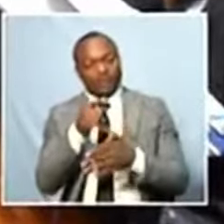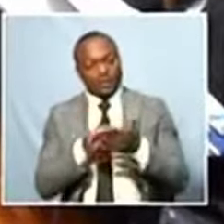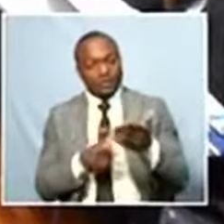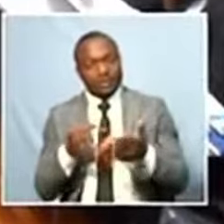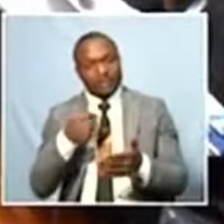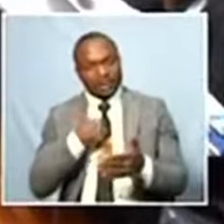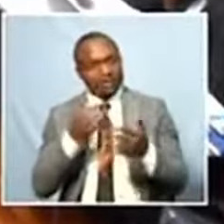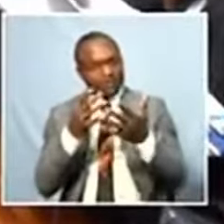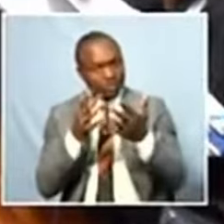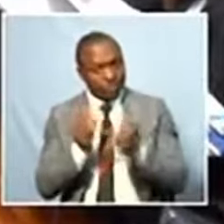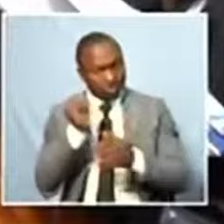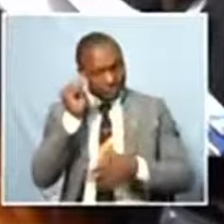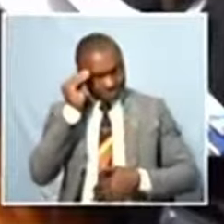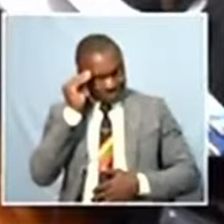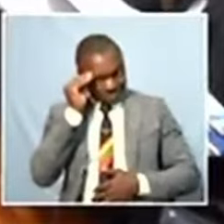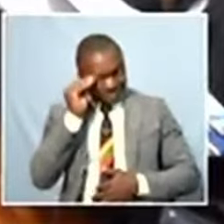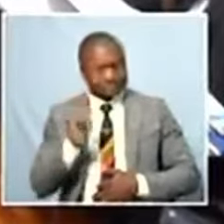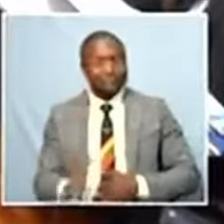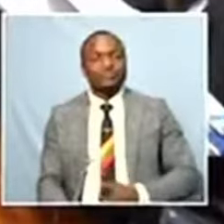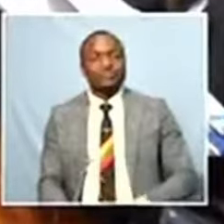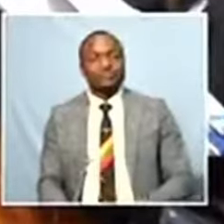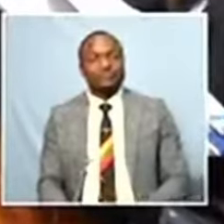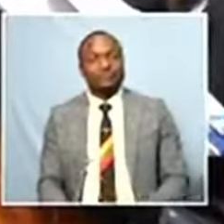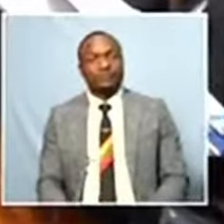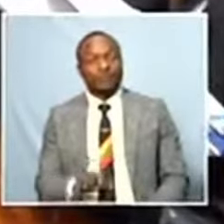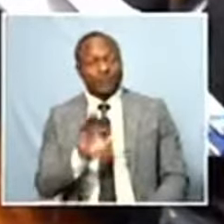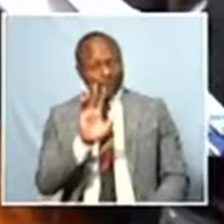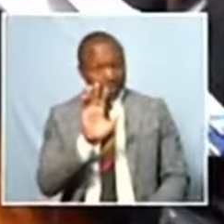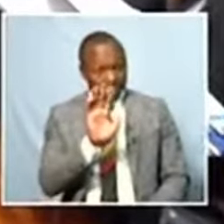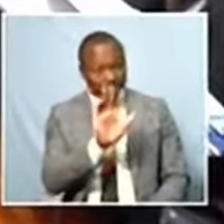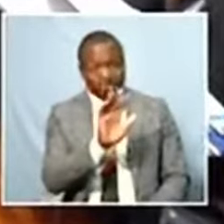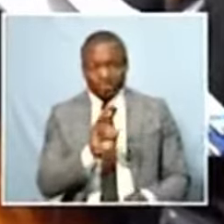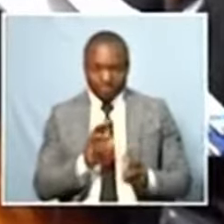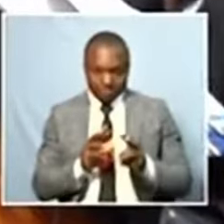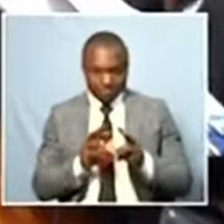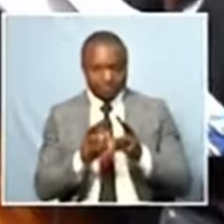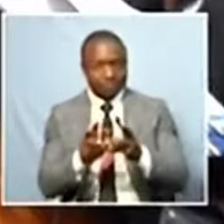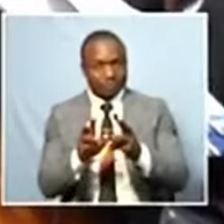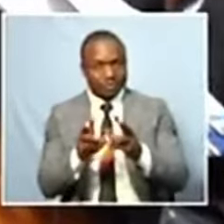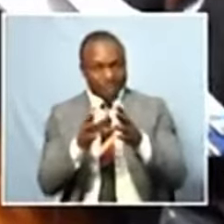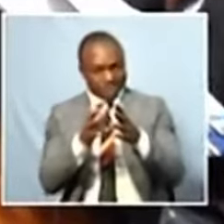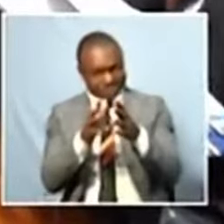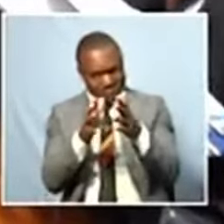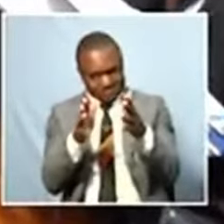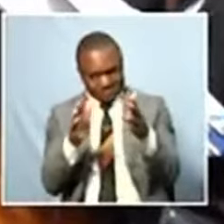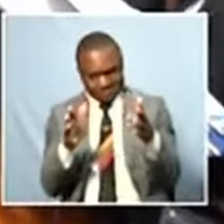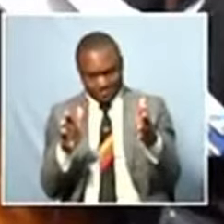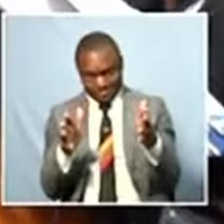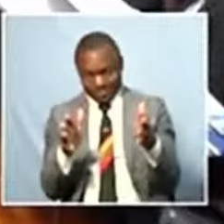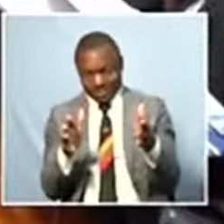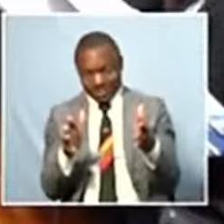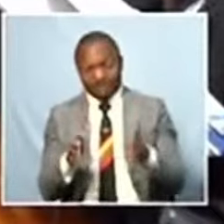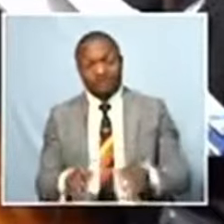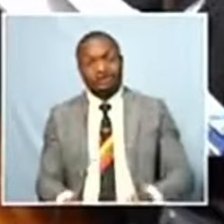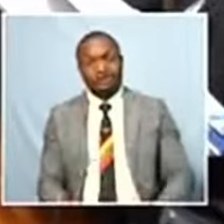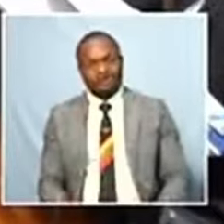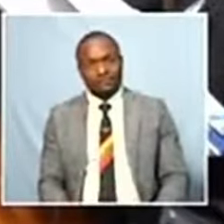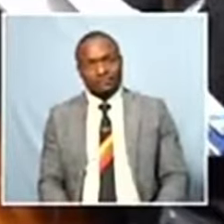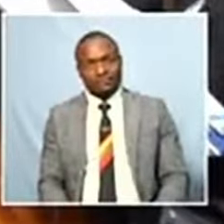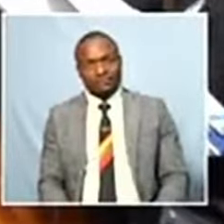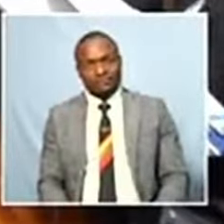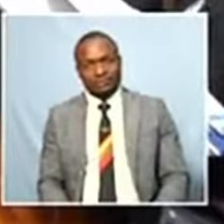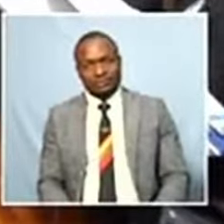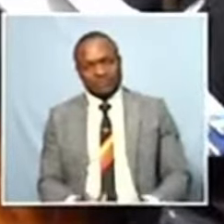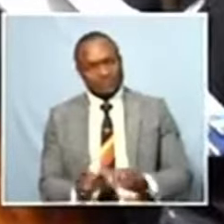out is that as much as your direction in terms of the bigger buses, moving them from maybe